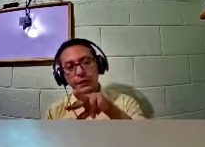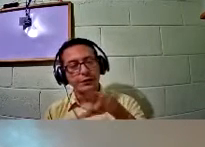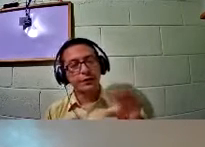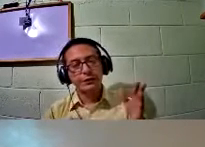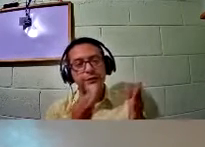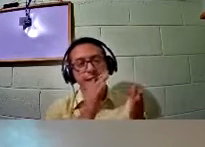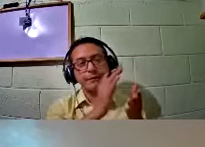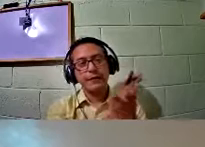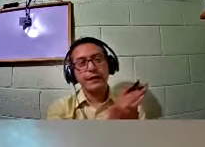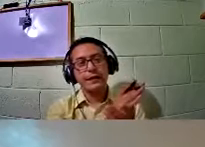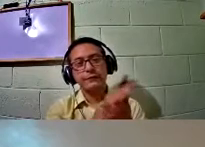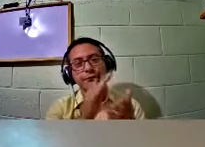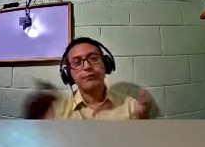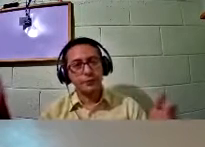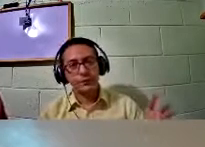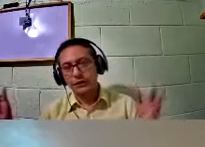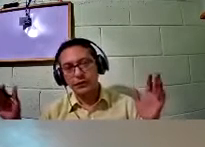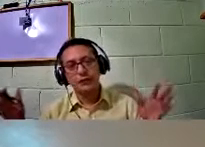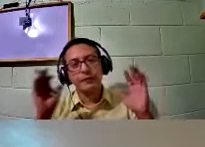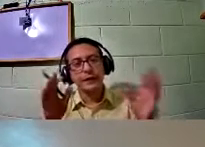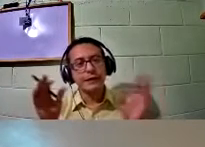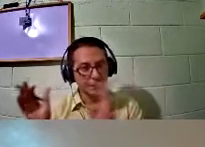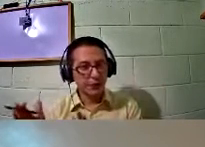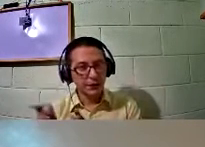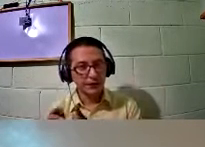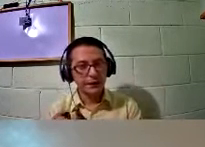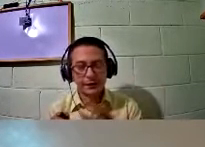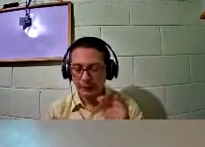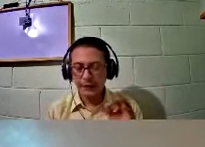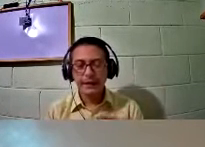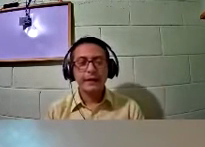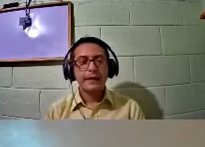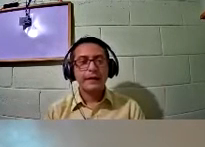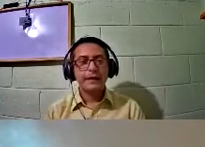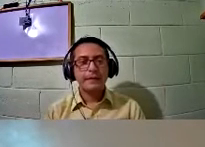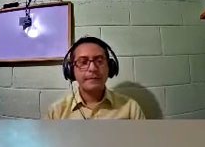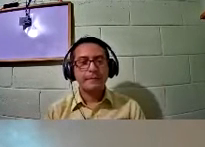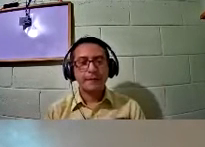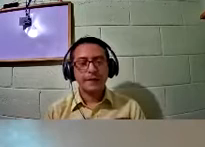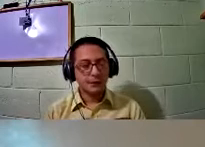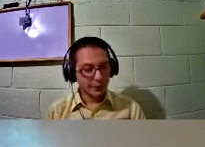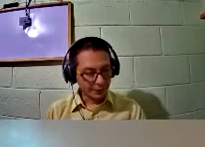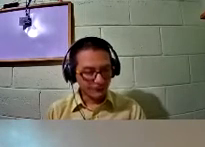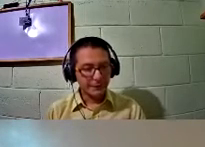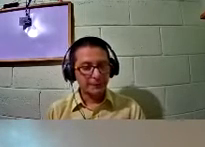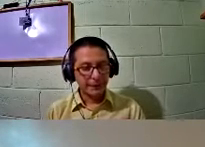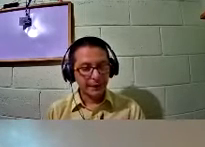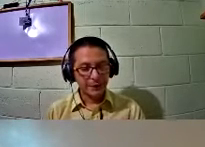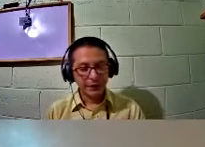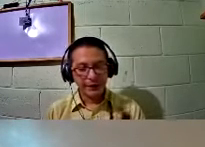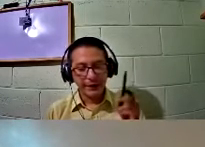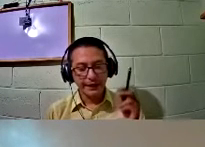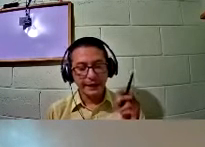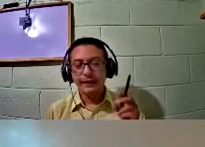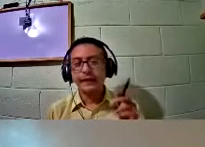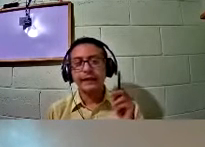soccer. You don't need to say playing football soccer. Just playing soccer. Okay? No soccer play. Okay, no, teacher, playing no. soccer. Playing